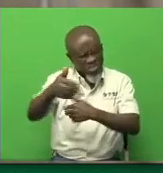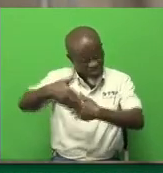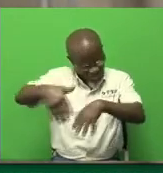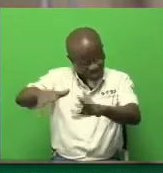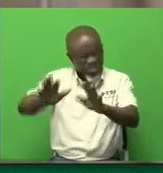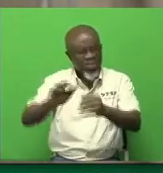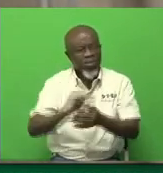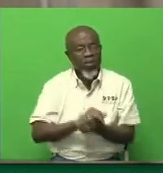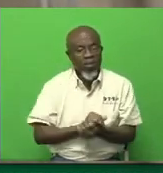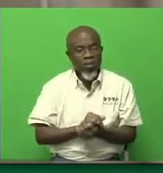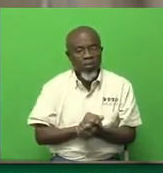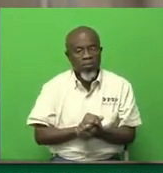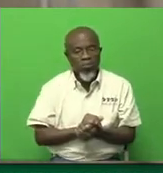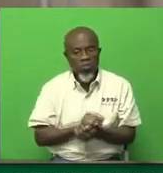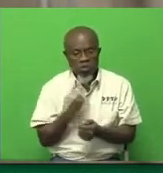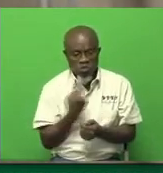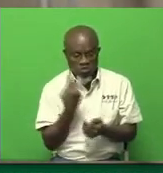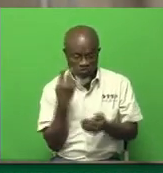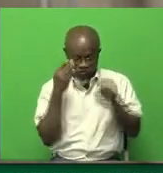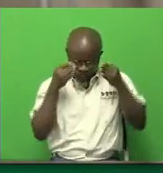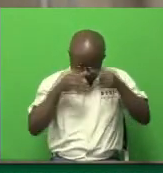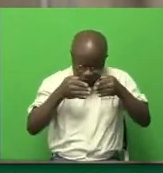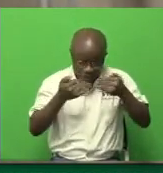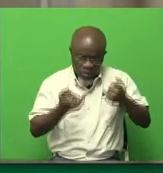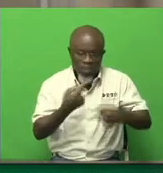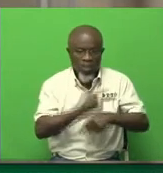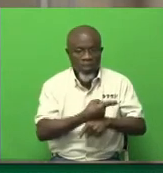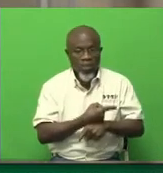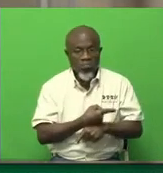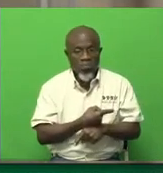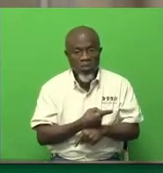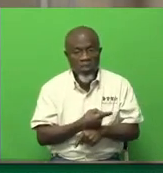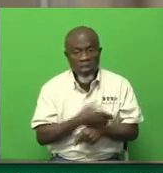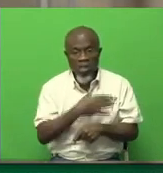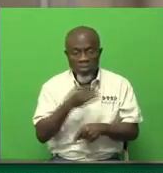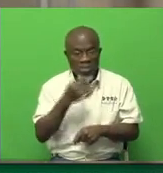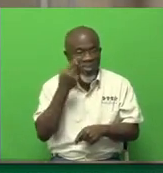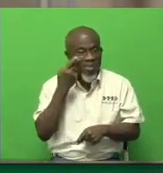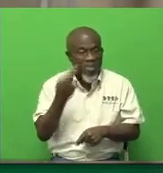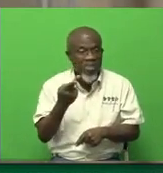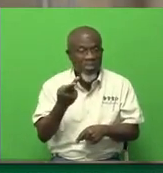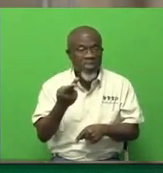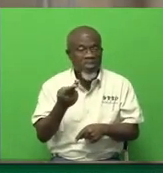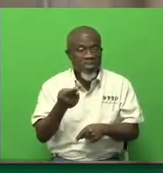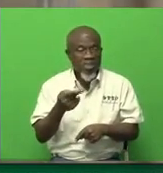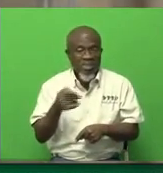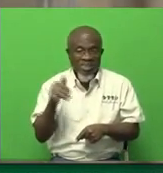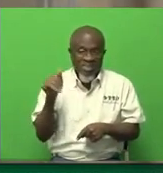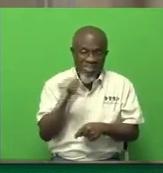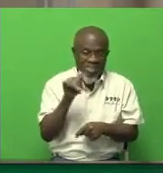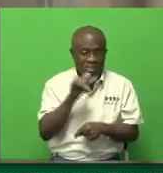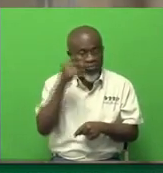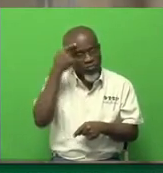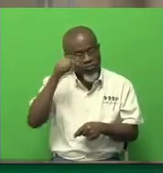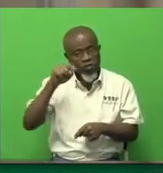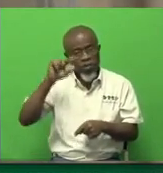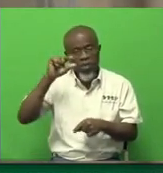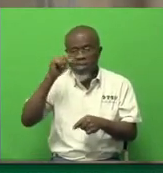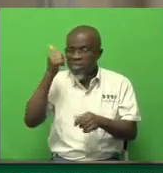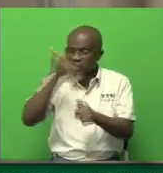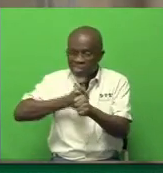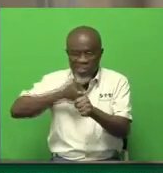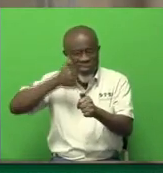mentality of every pnm Administration time and time again and today we are